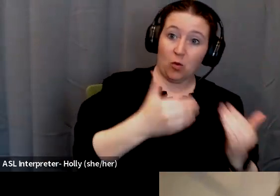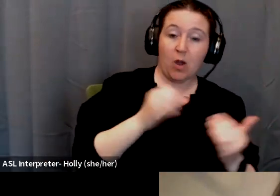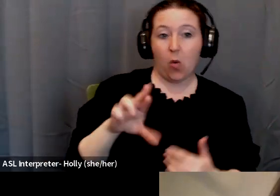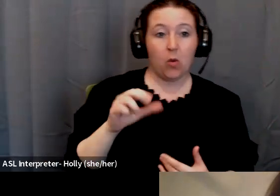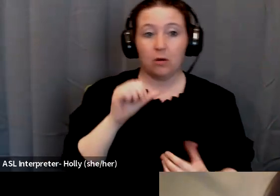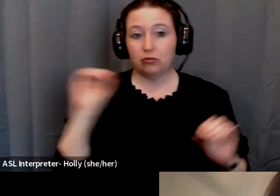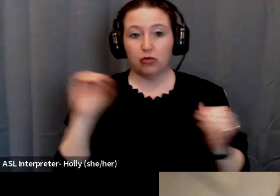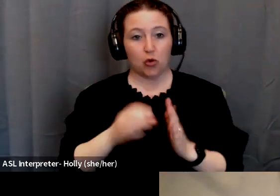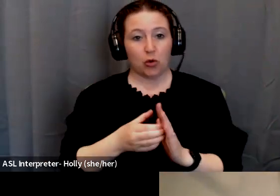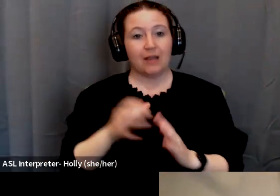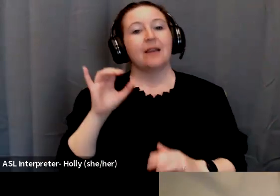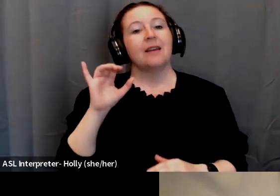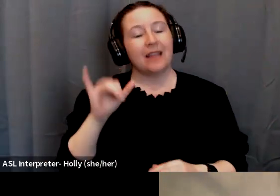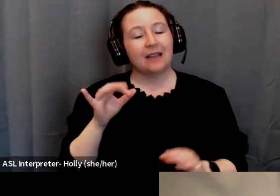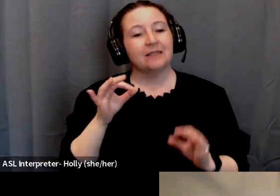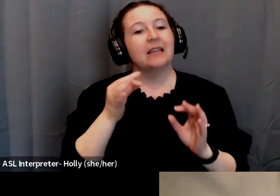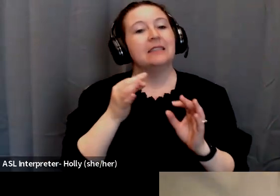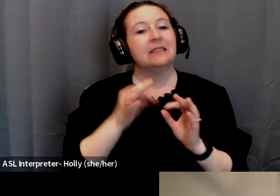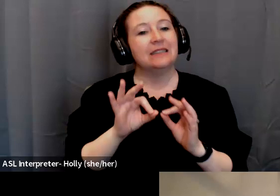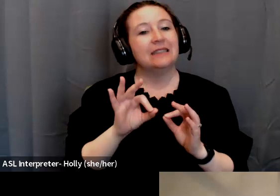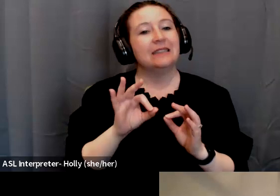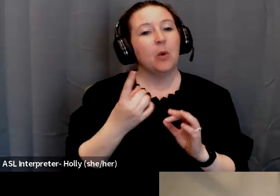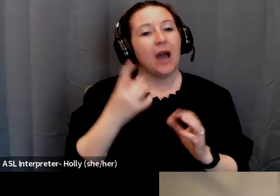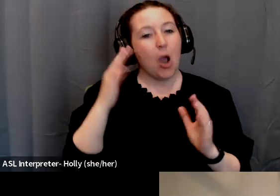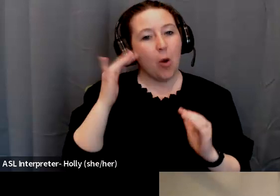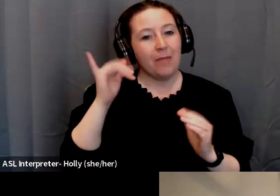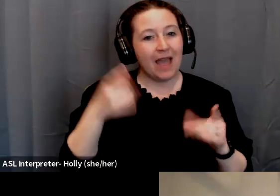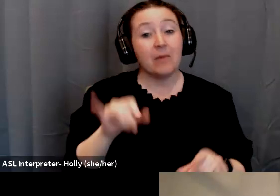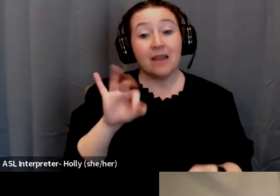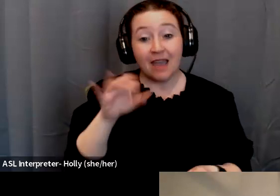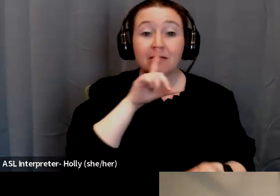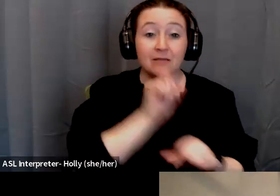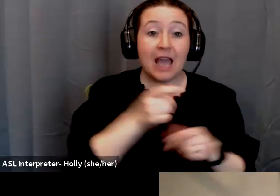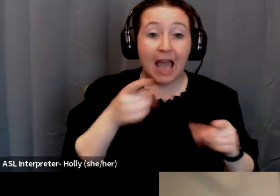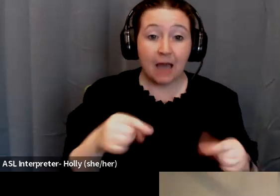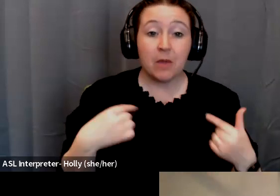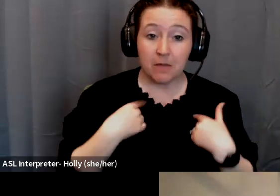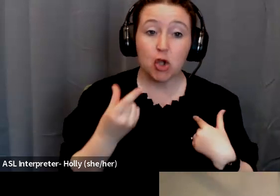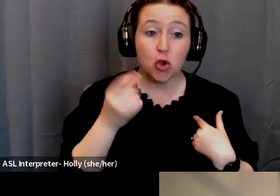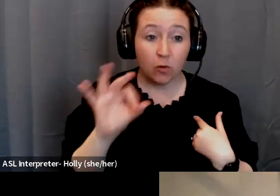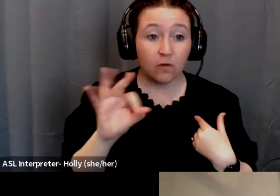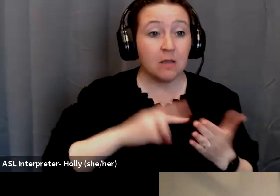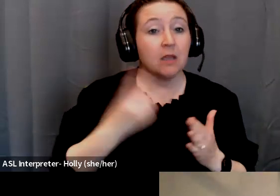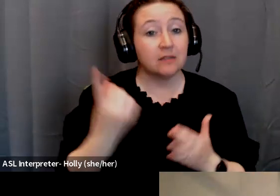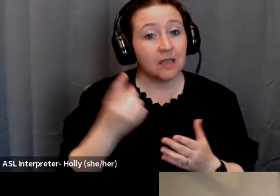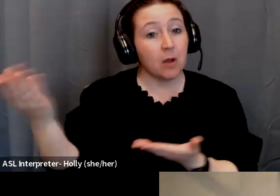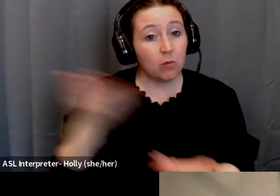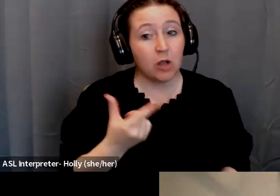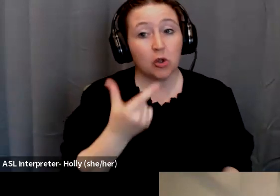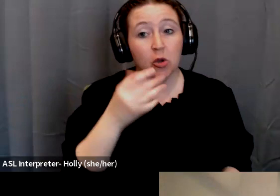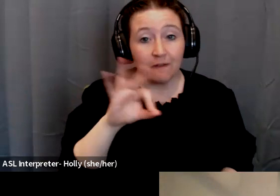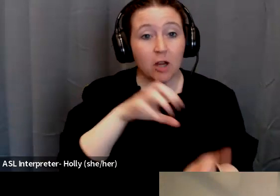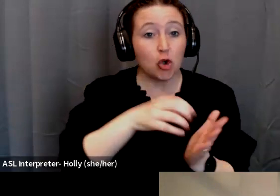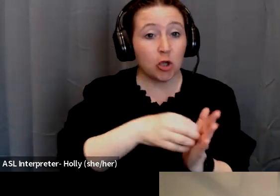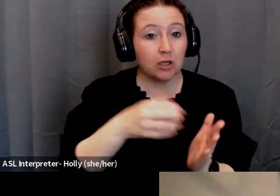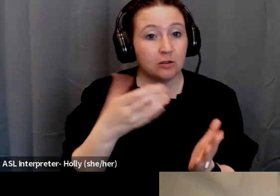That's the simple one, right? And I hope it happens. And if it does happen, I am gluten-free. So somebody bring gluten-free chocolate chip cookies just